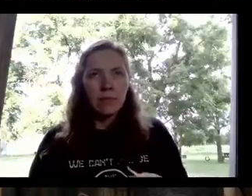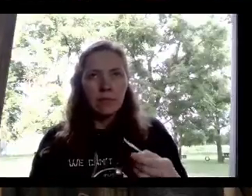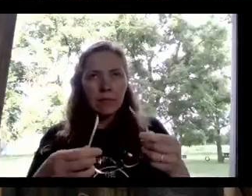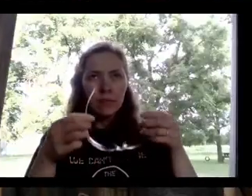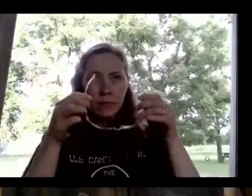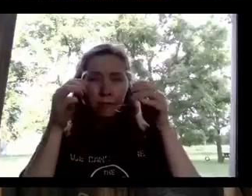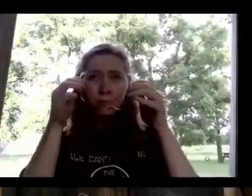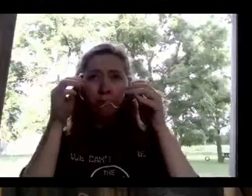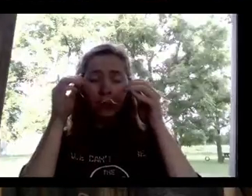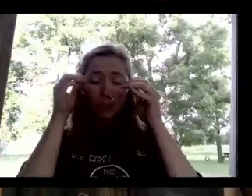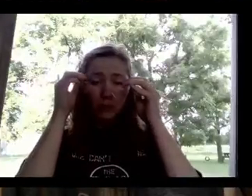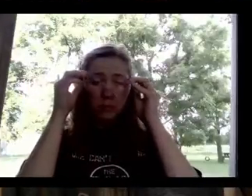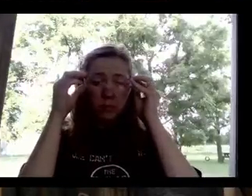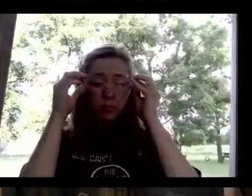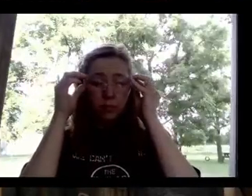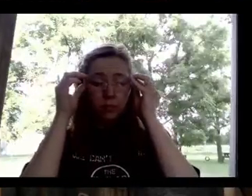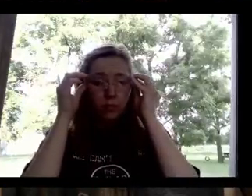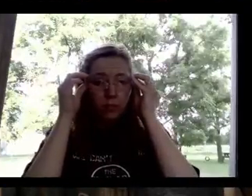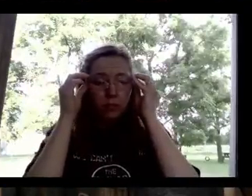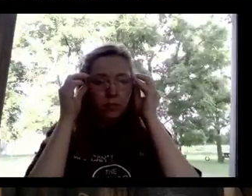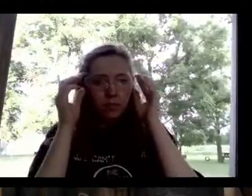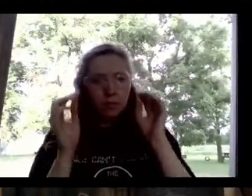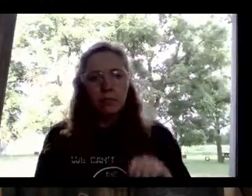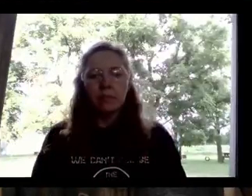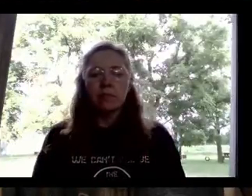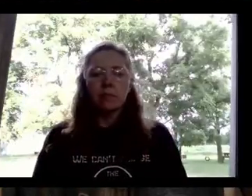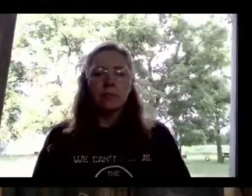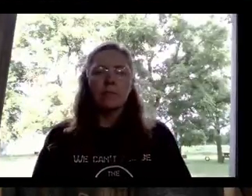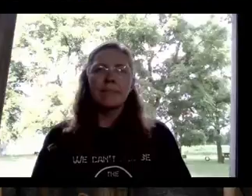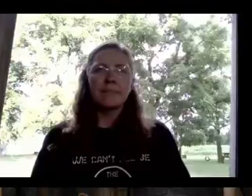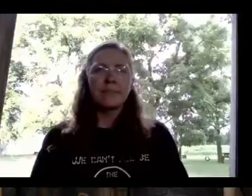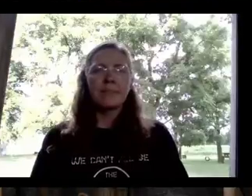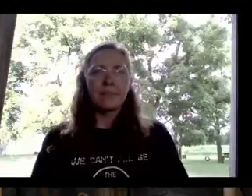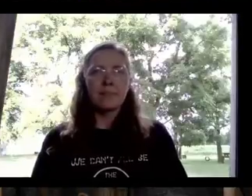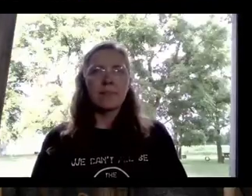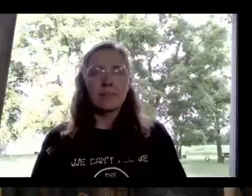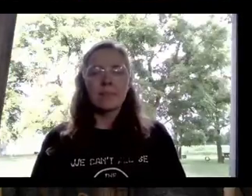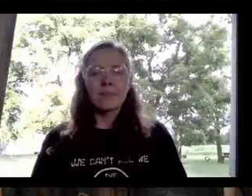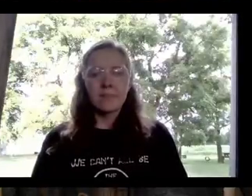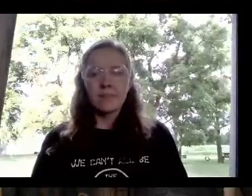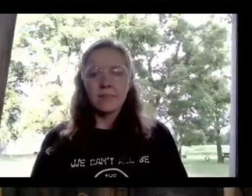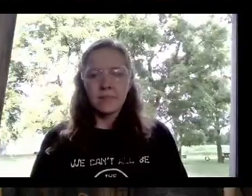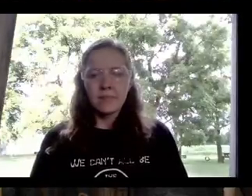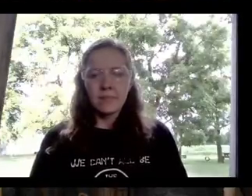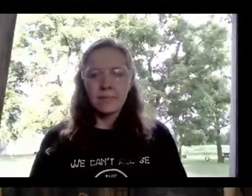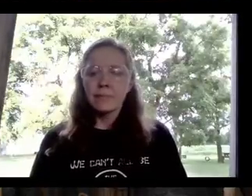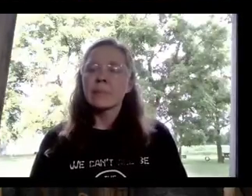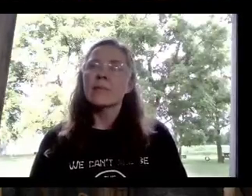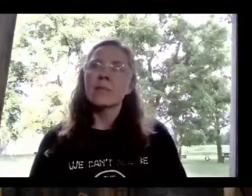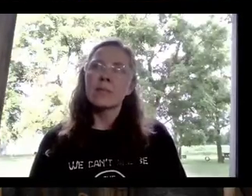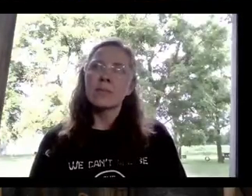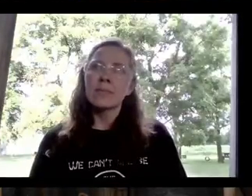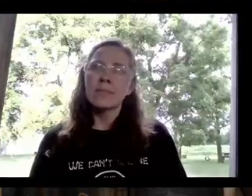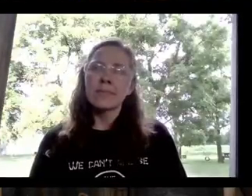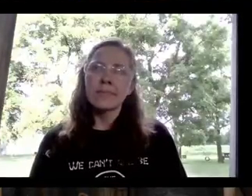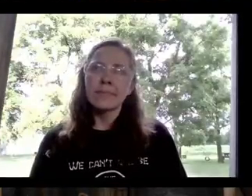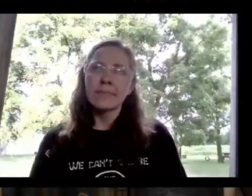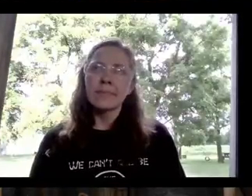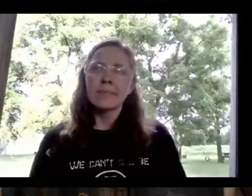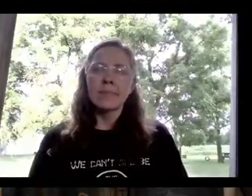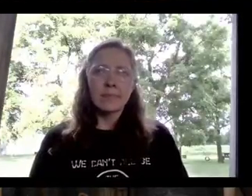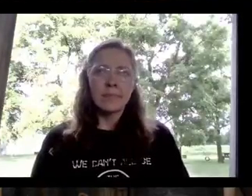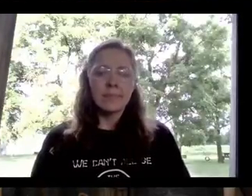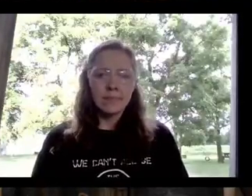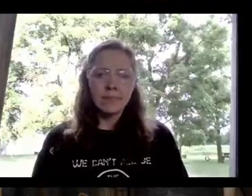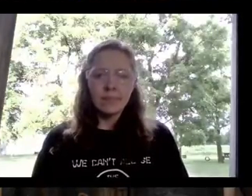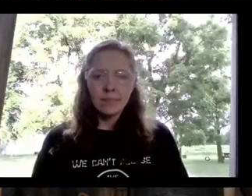and Chirpy the other evening to help me forge weld up that billet, I could have just as well welded it up myself.